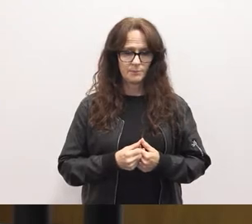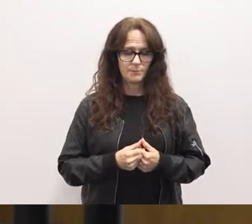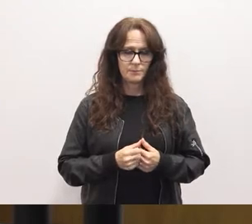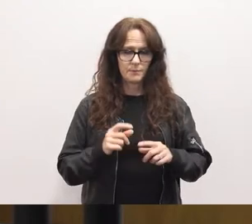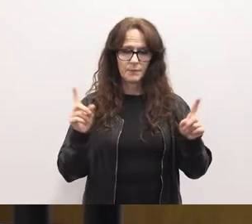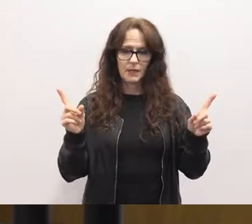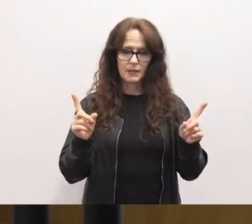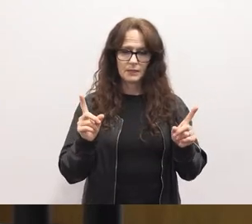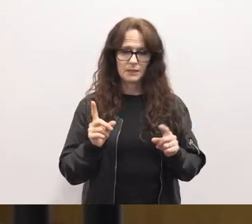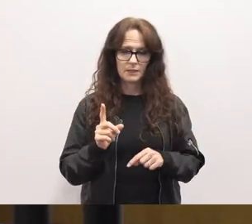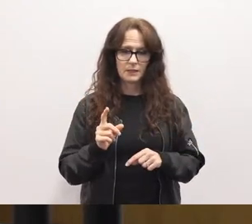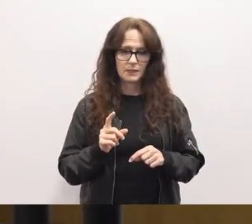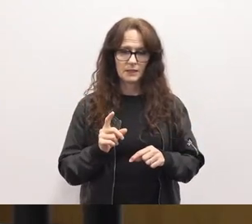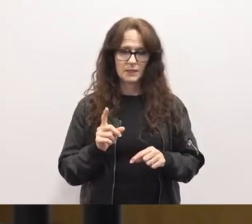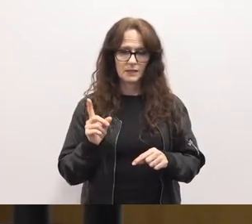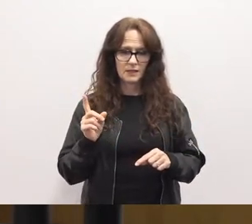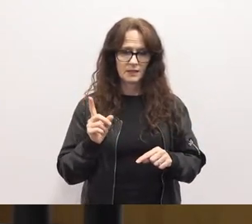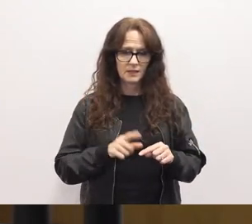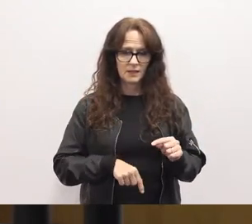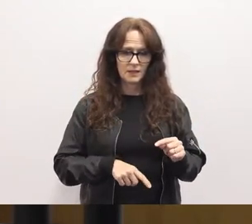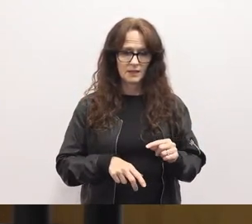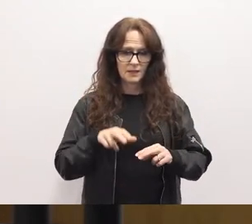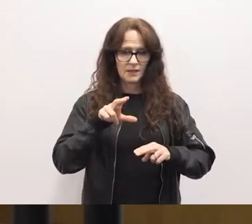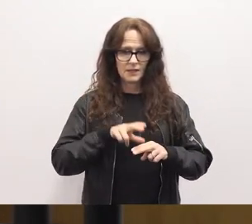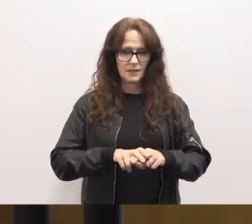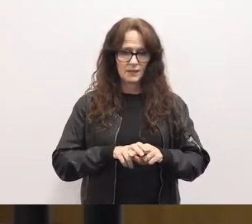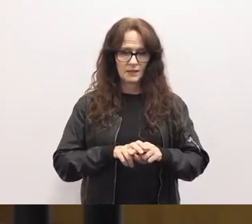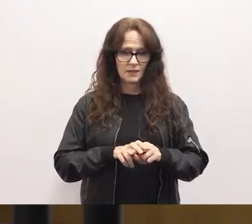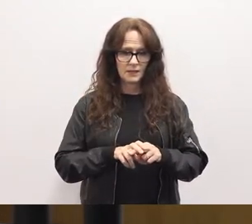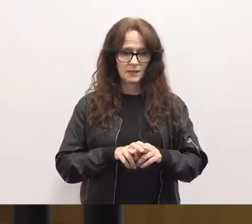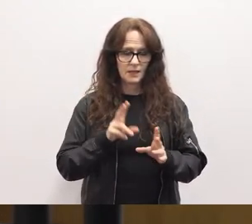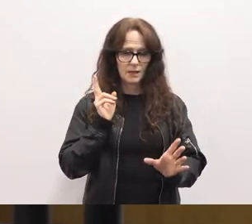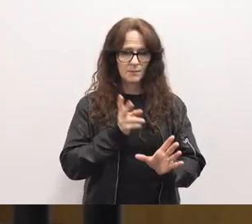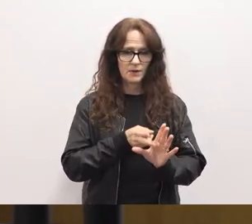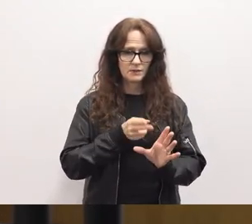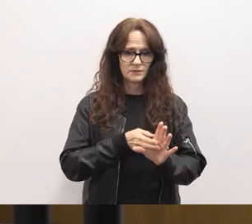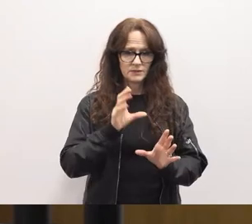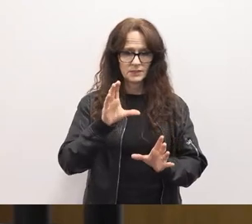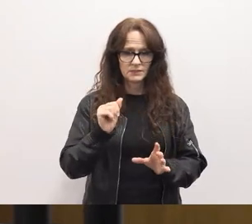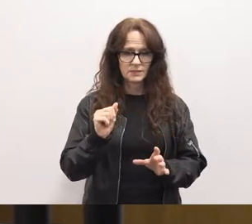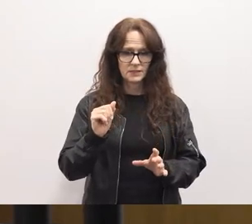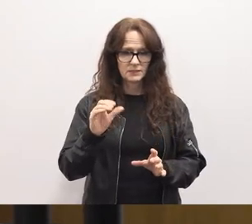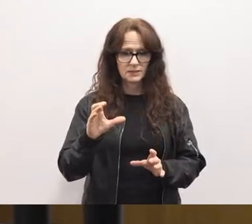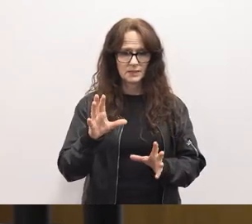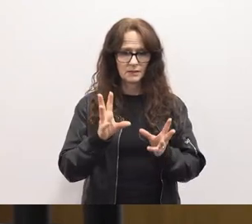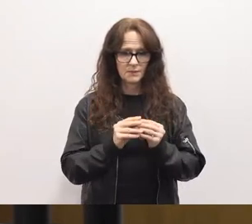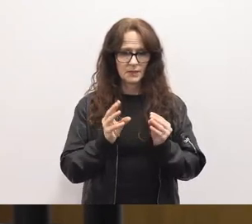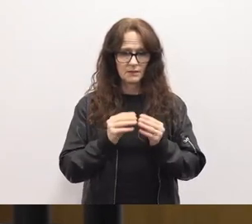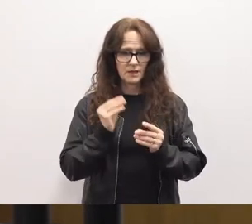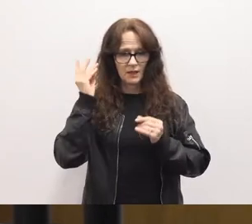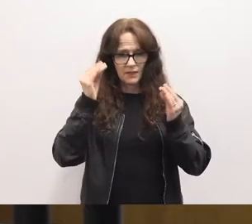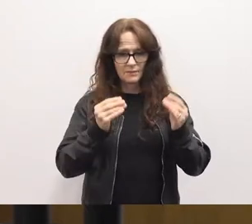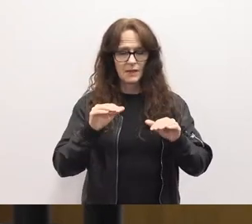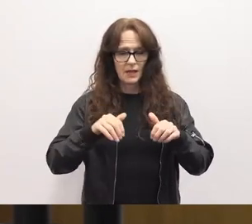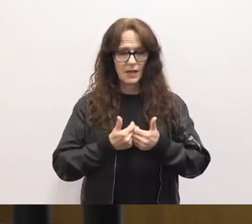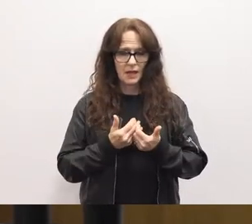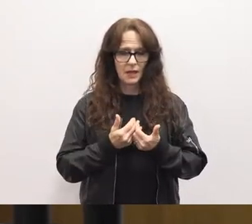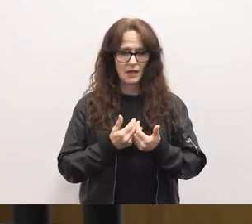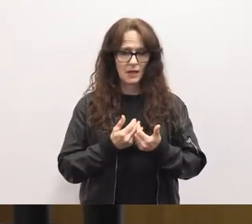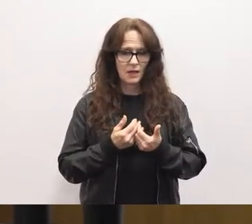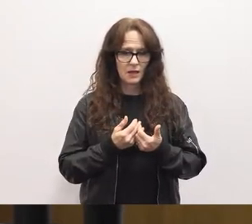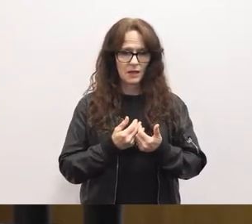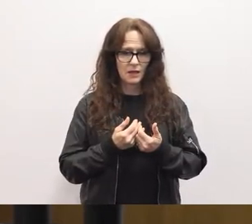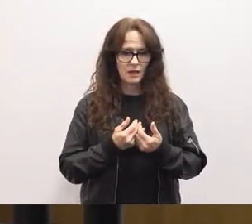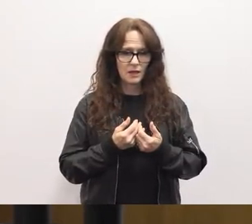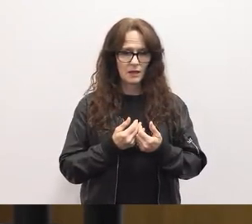But I cannot sit here, participate in the CAC meetings, and think about how there are points